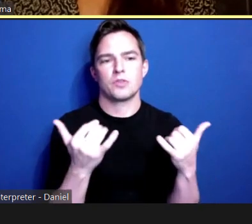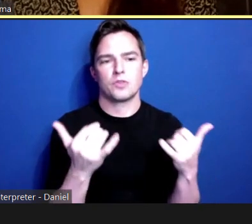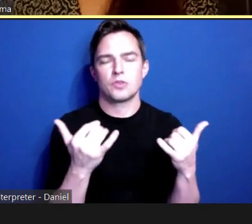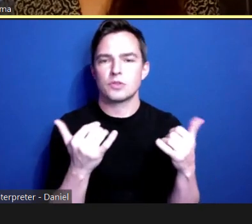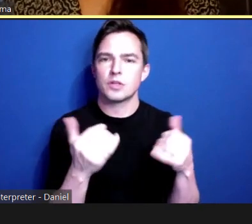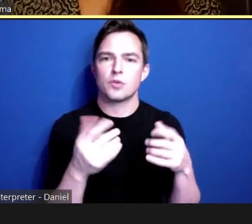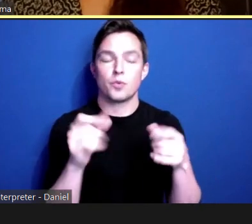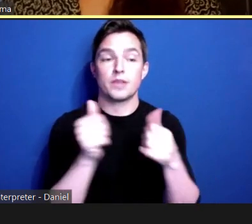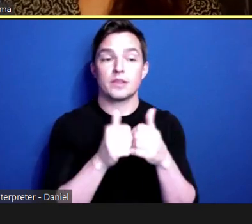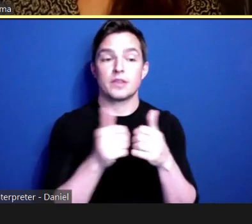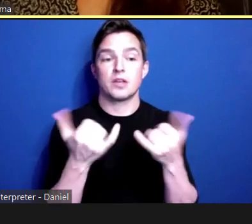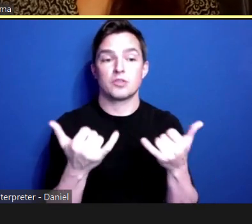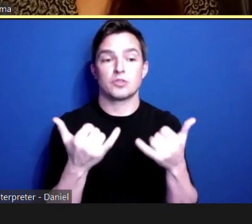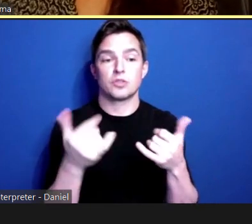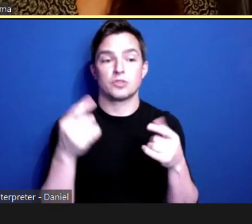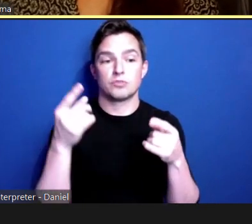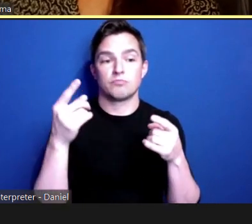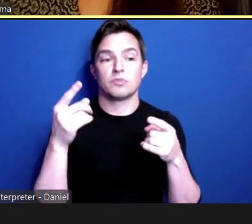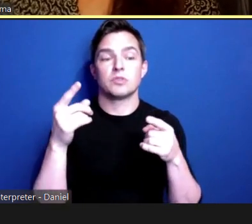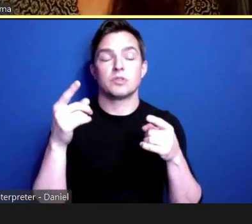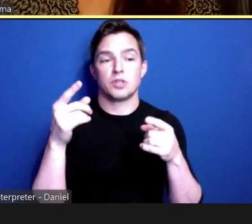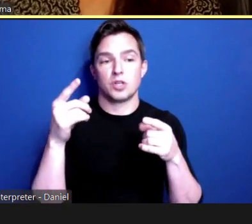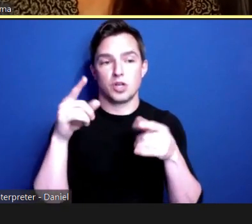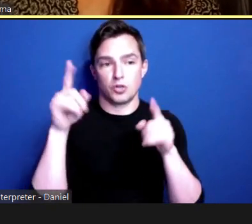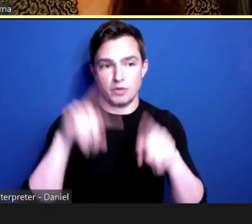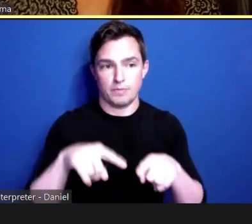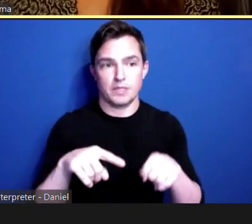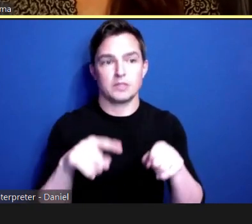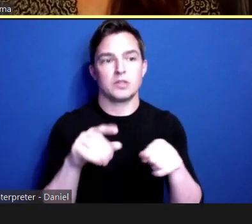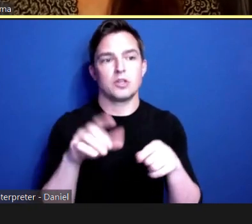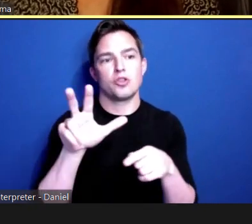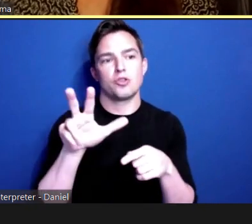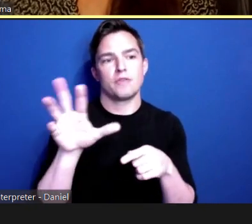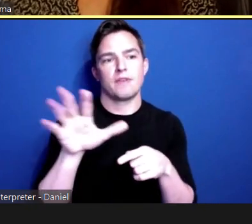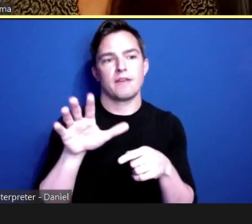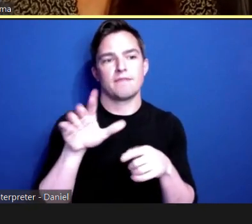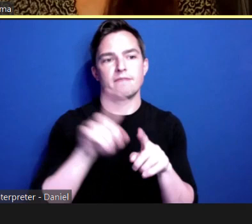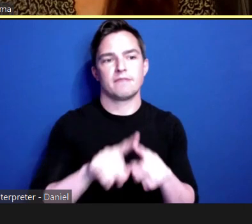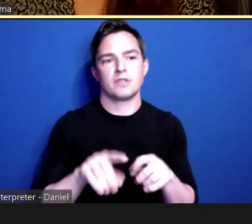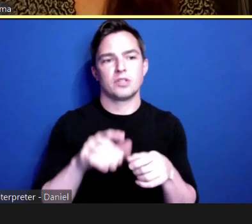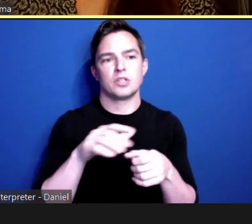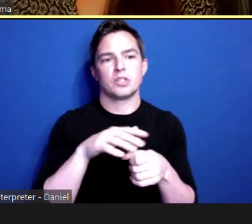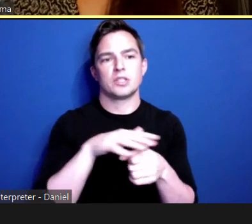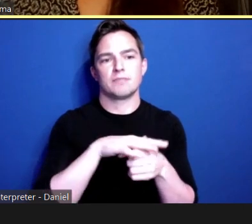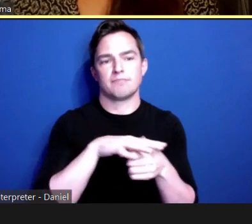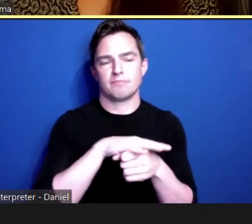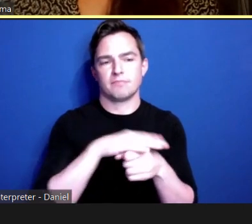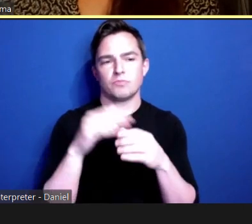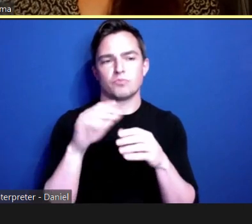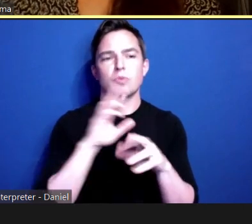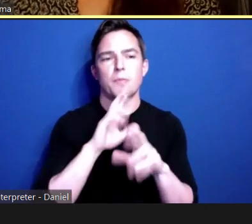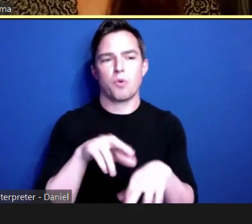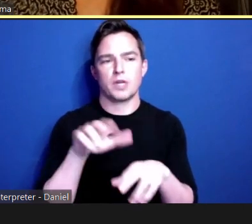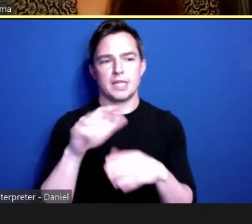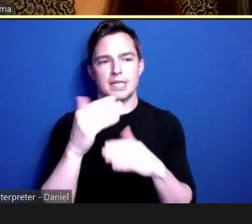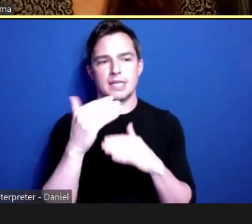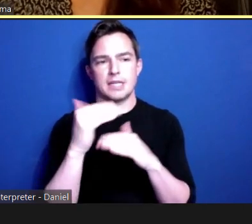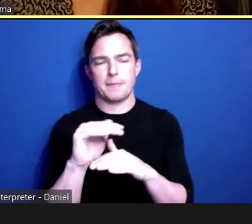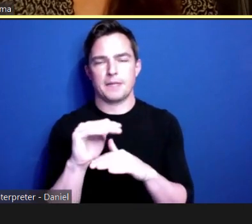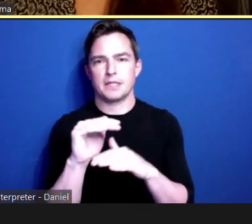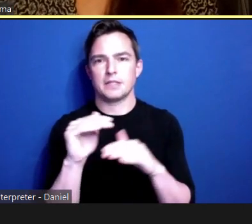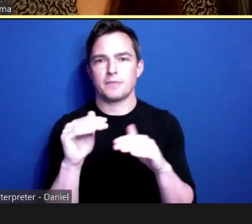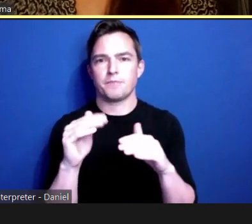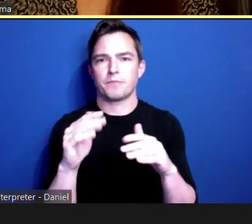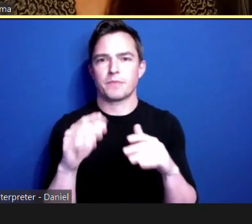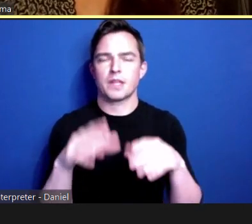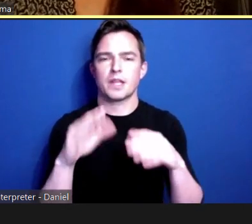agreement, 39 jurisdictional EHDI programs report limited individual level data